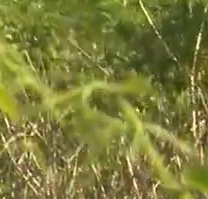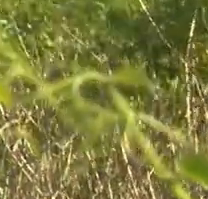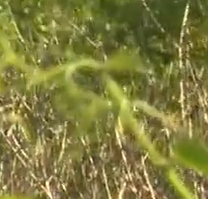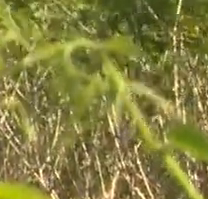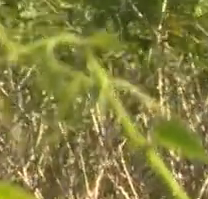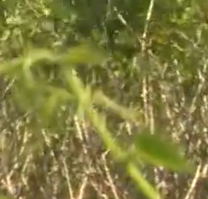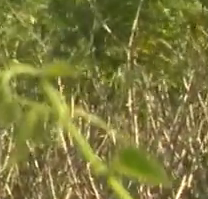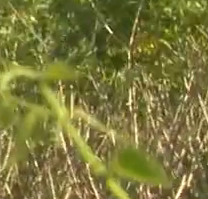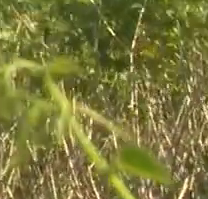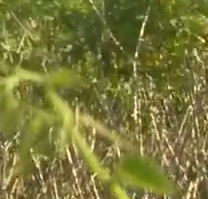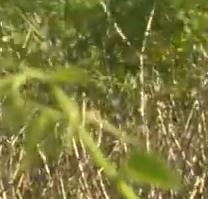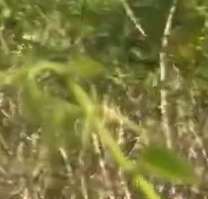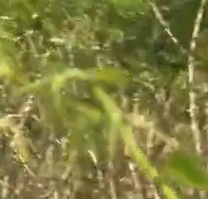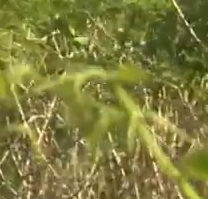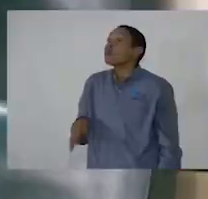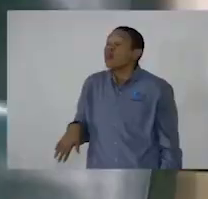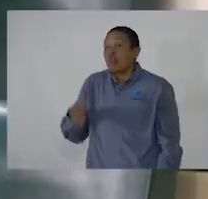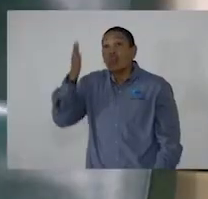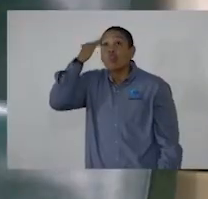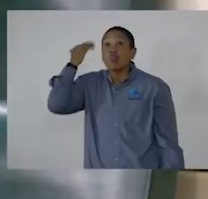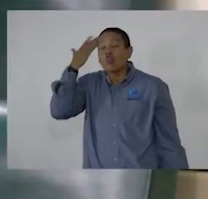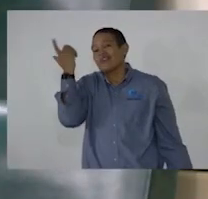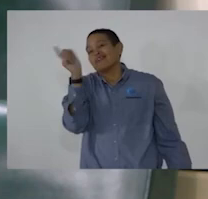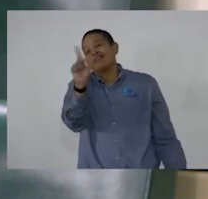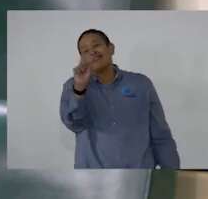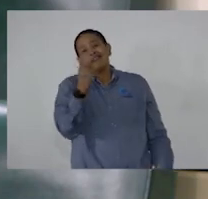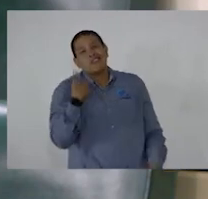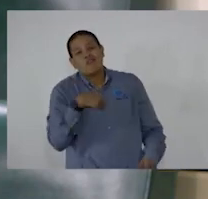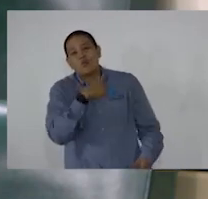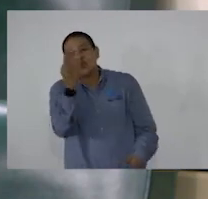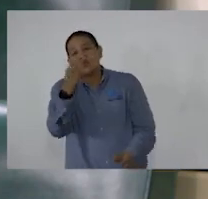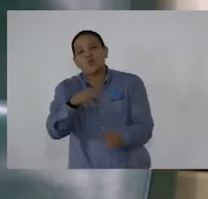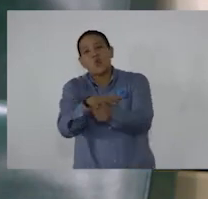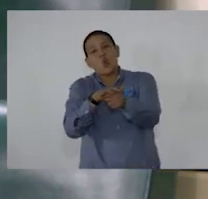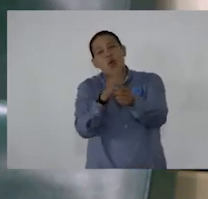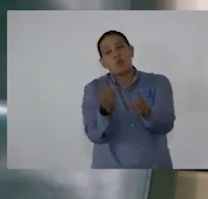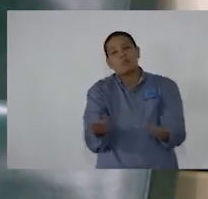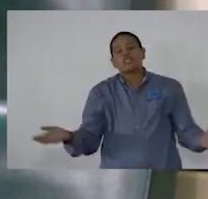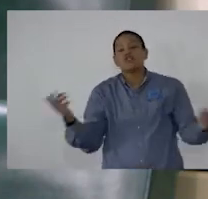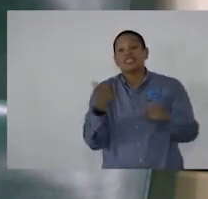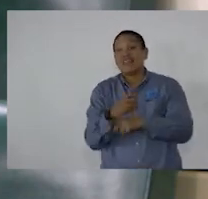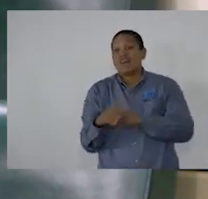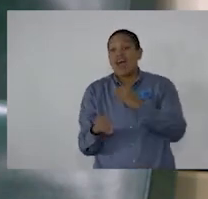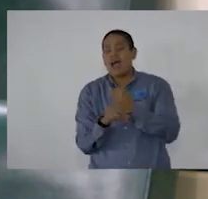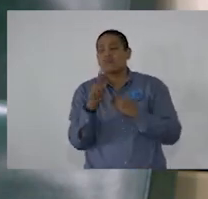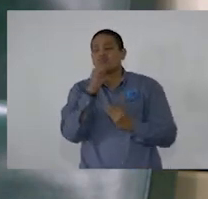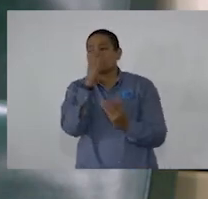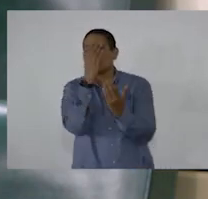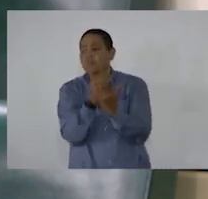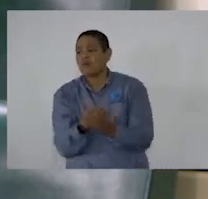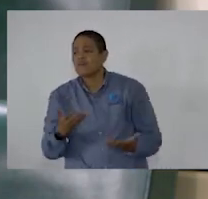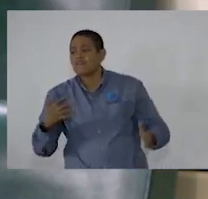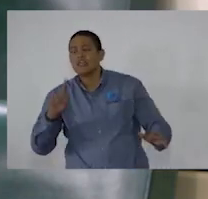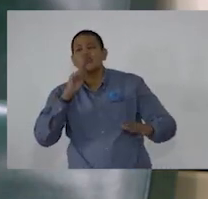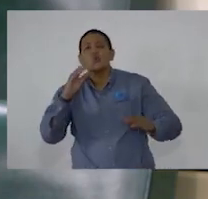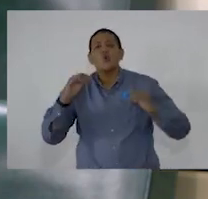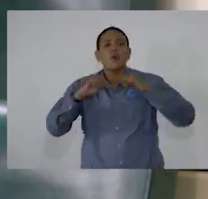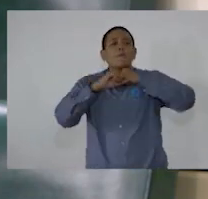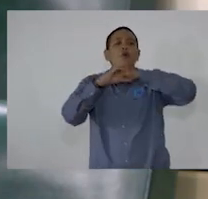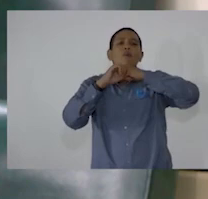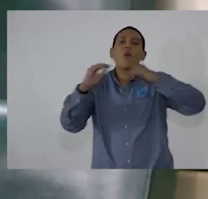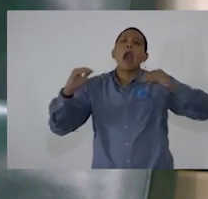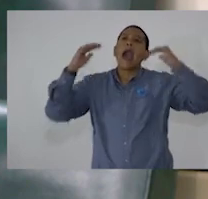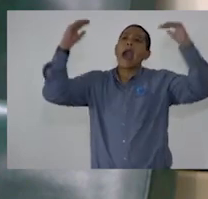Agricultural Development Authority, RADA. We'll be using local materials because it has been proven to promote higher